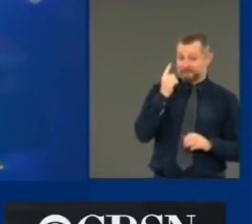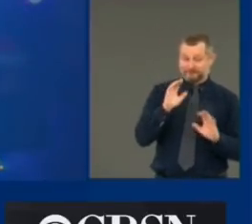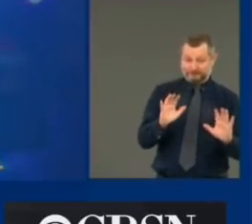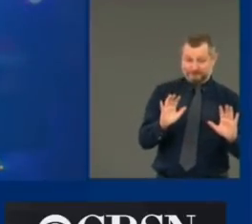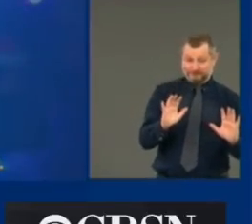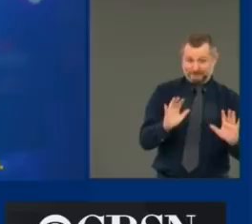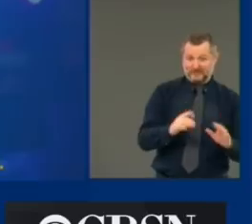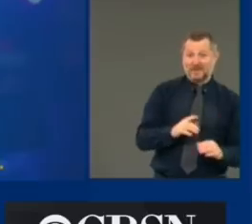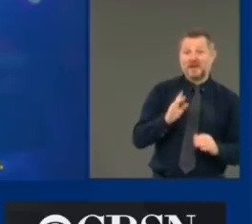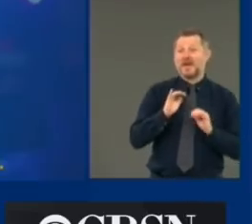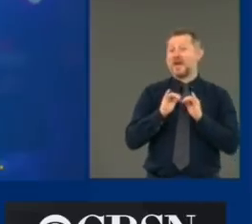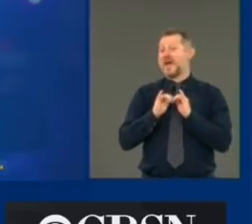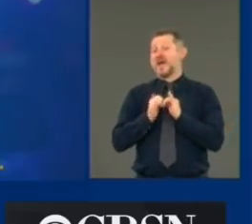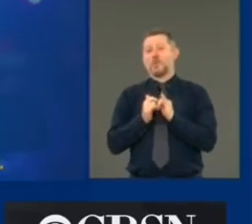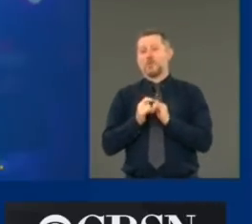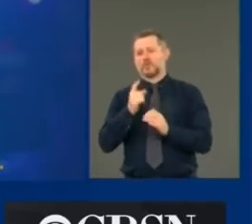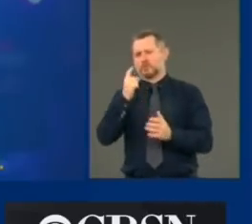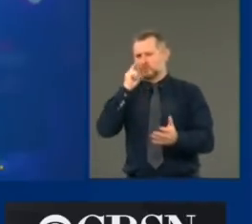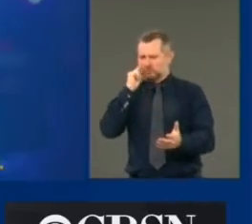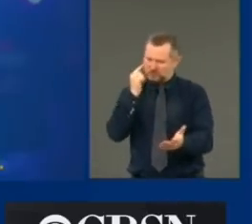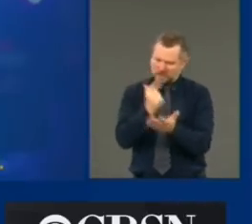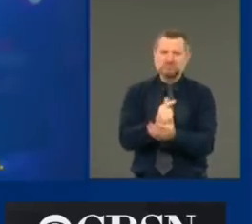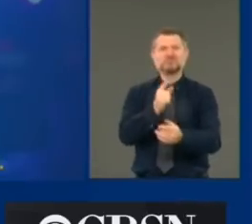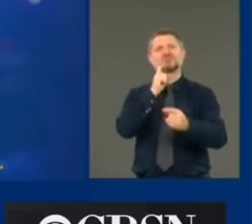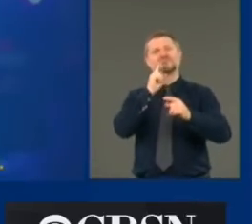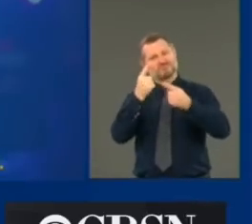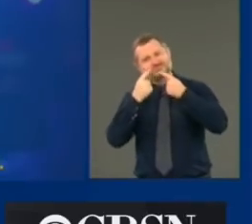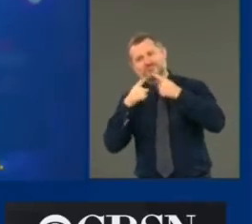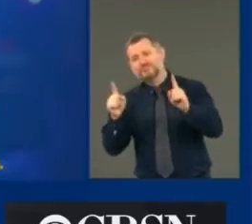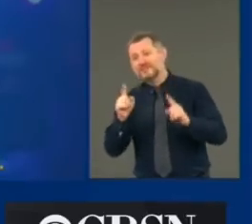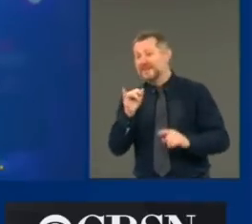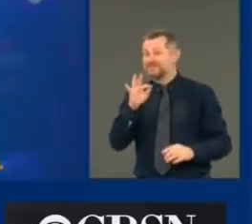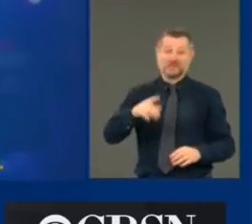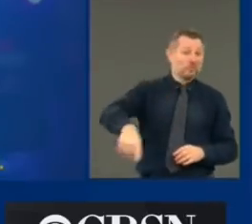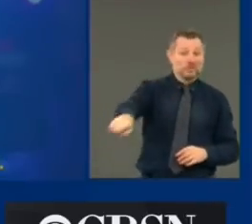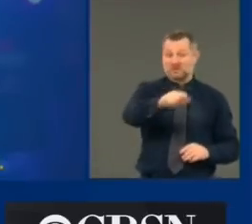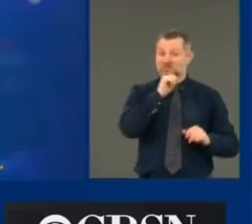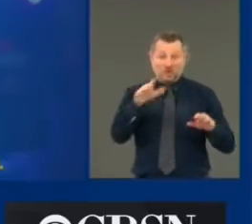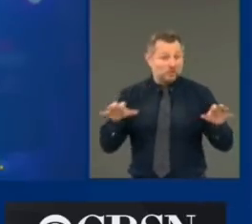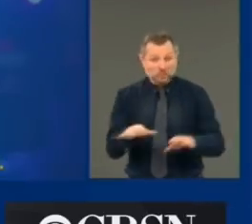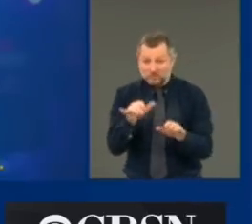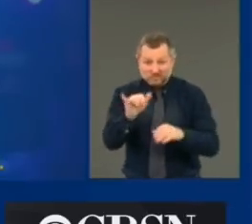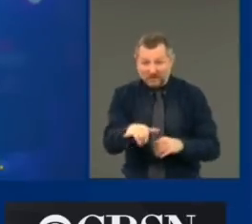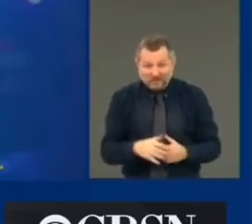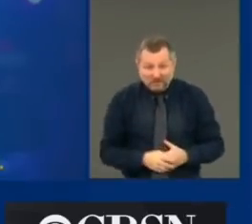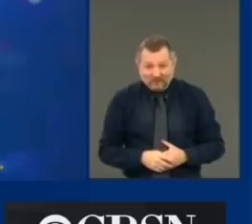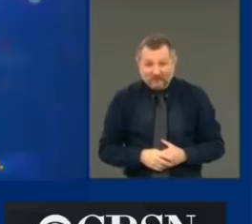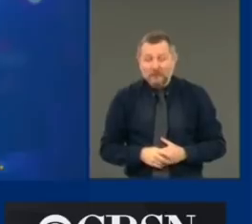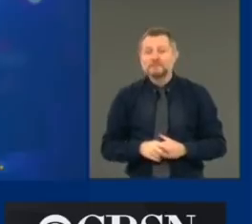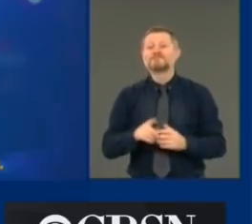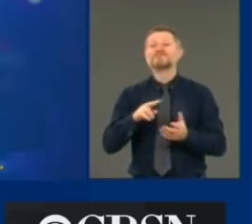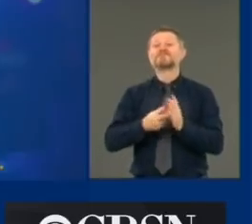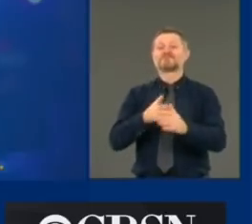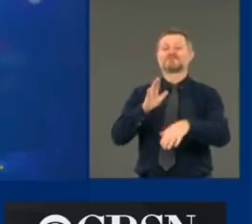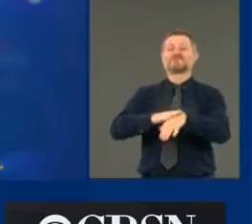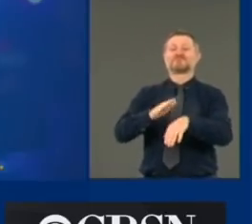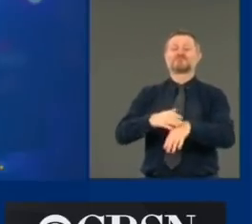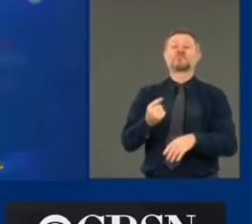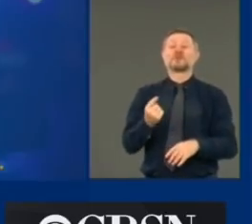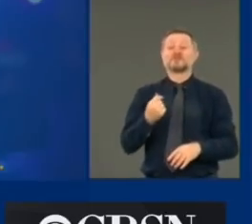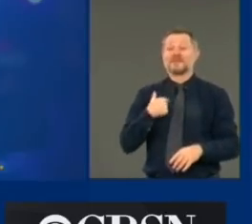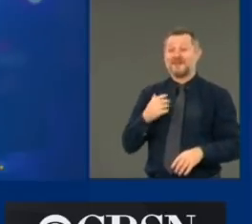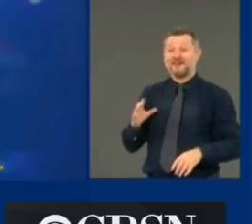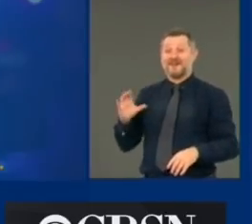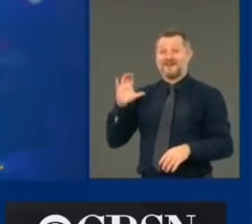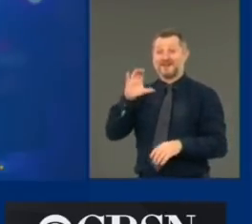How do we know they'll do it? If you don't do it, local government, you won't get any